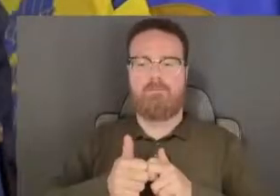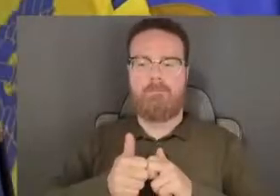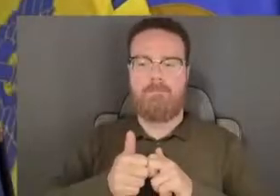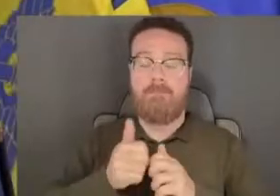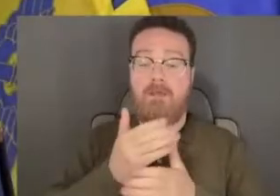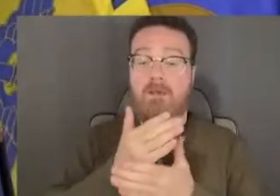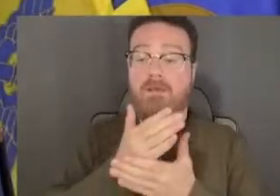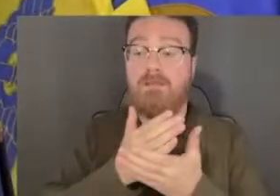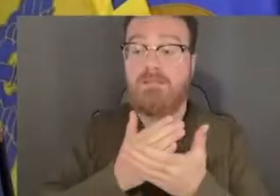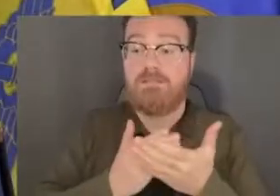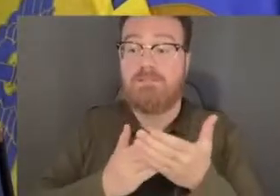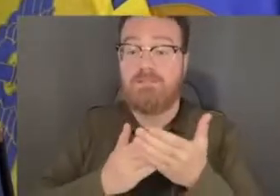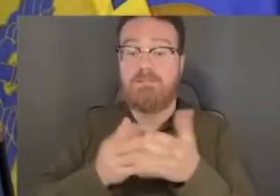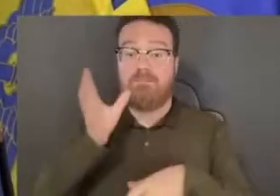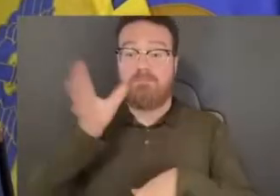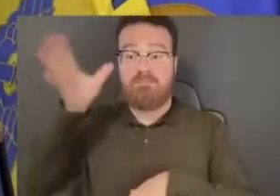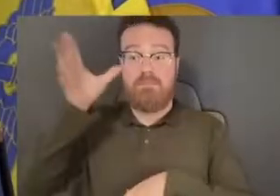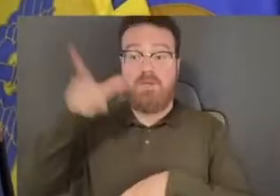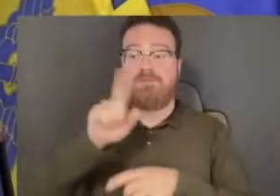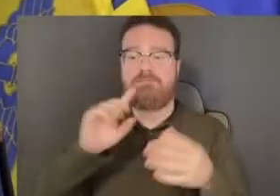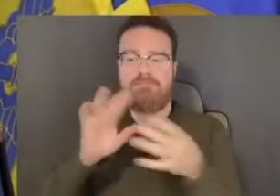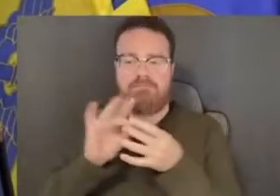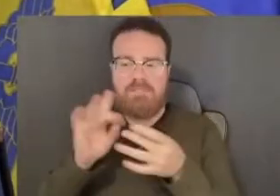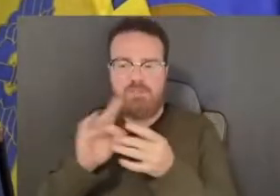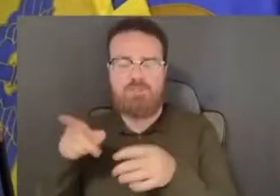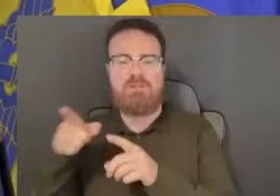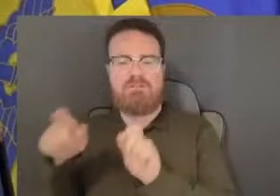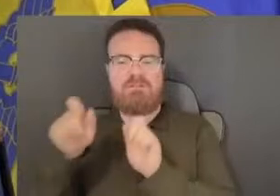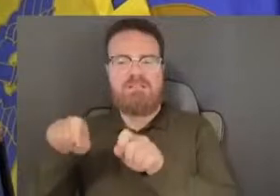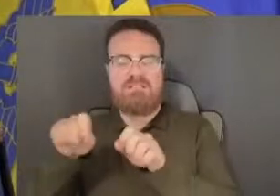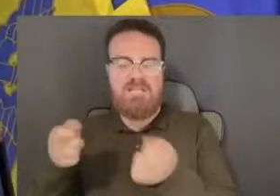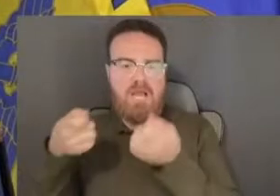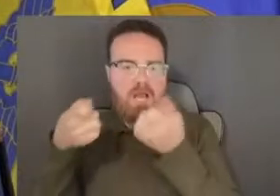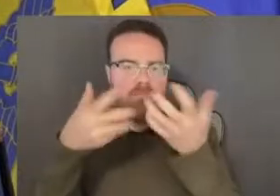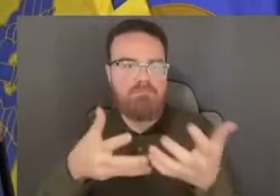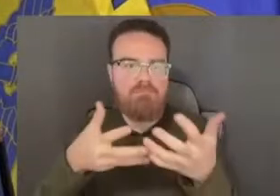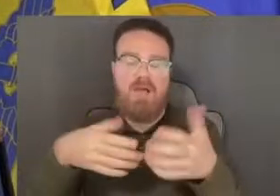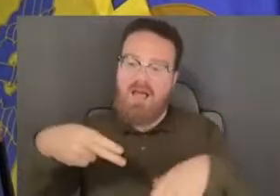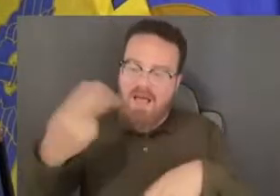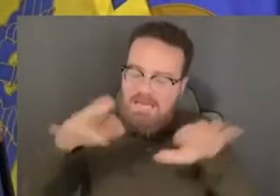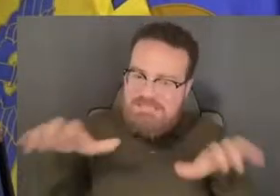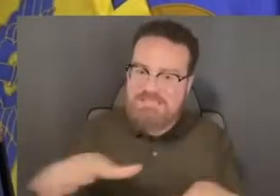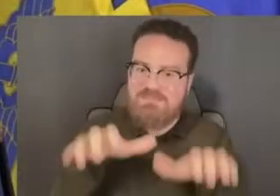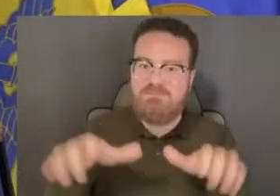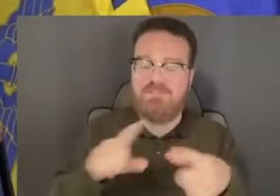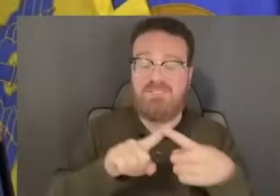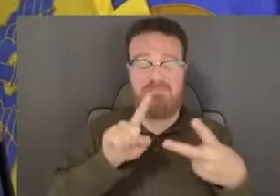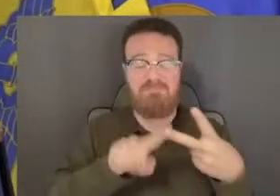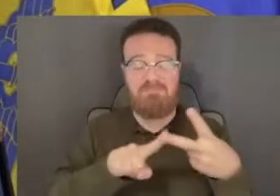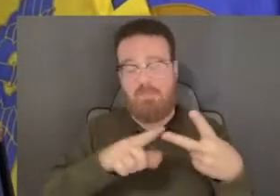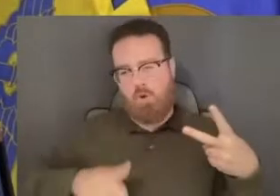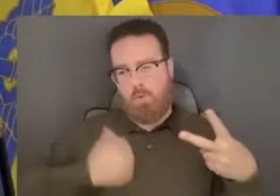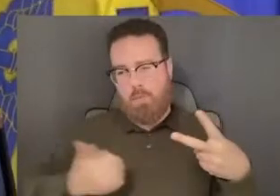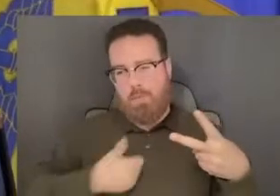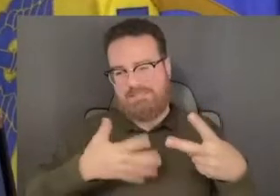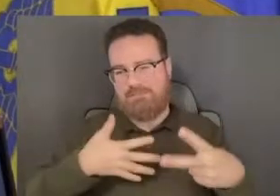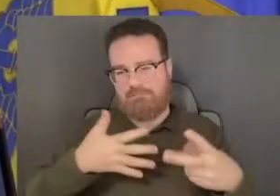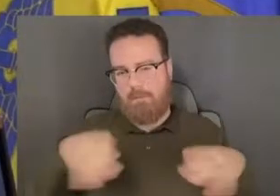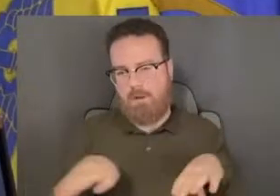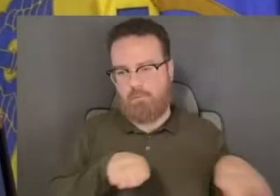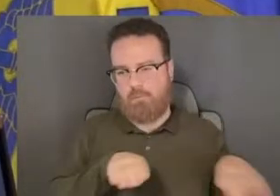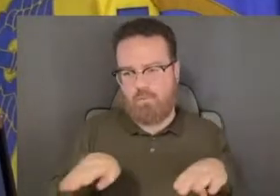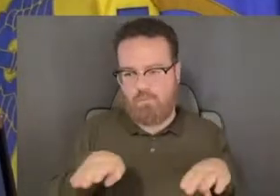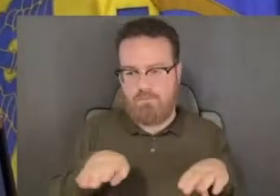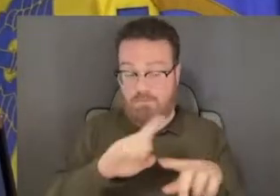cause hyperactivity and even aggressive behavior, and that it subsides when the chemicals are removed from the diet of the child,